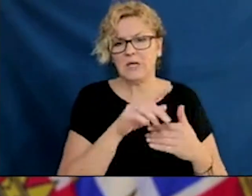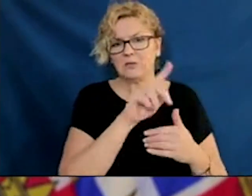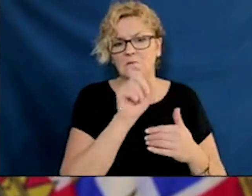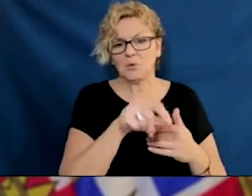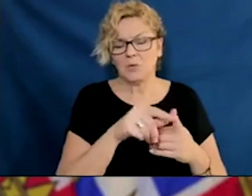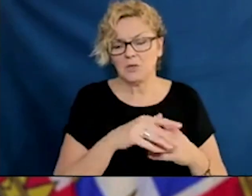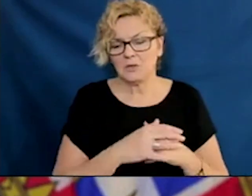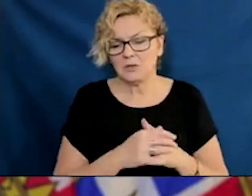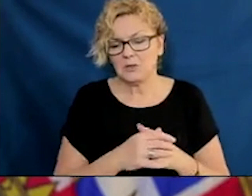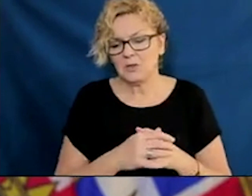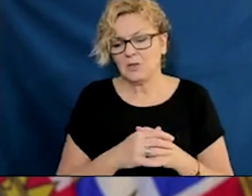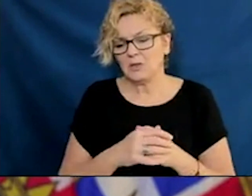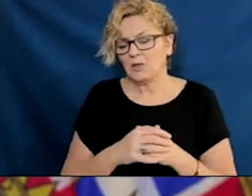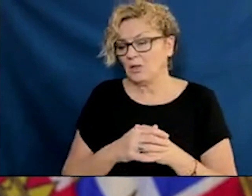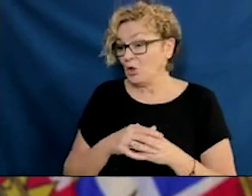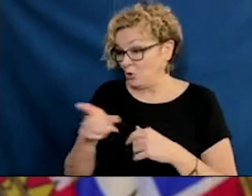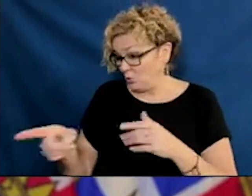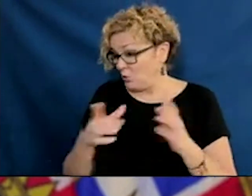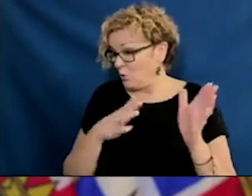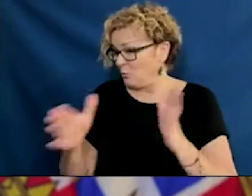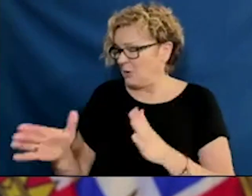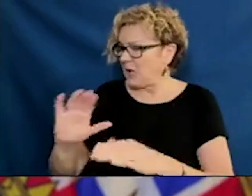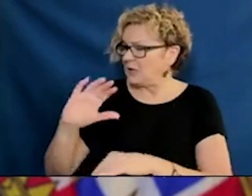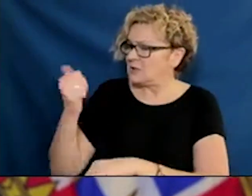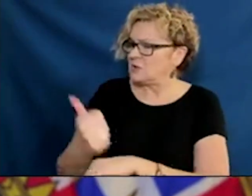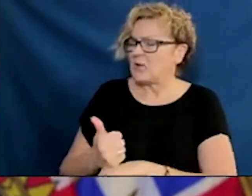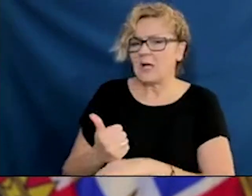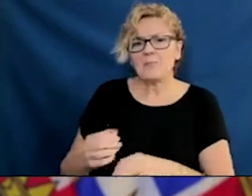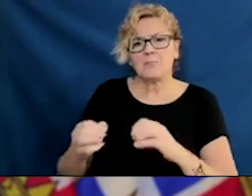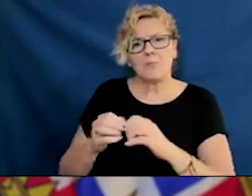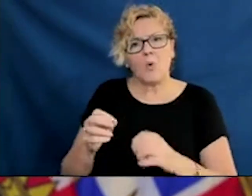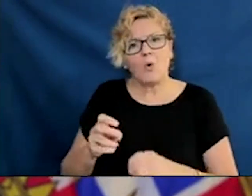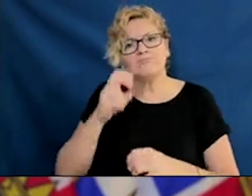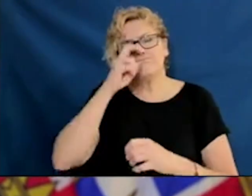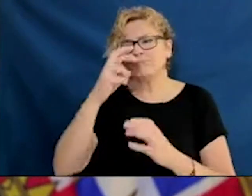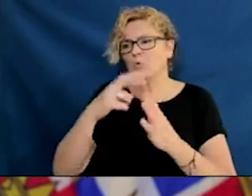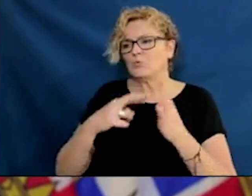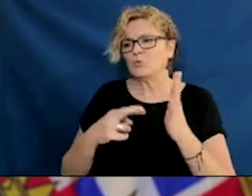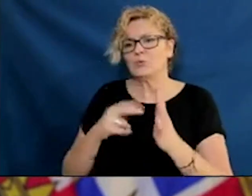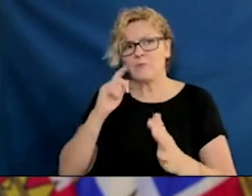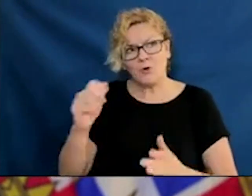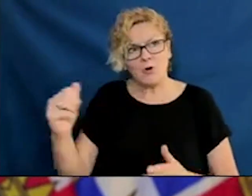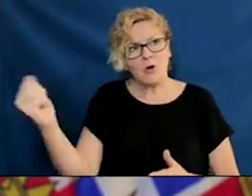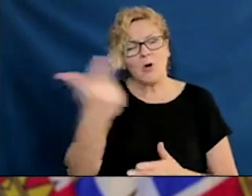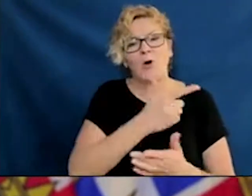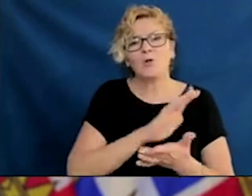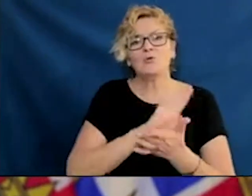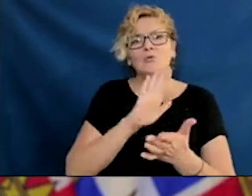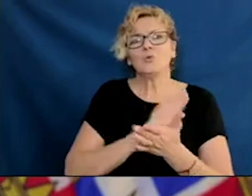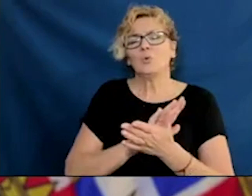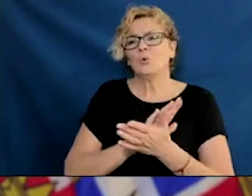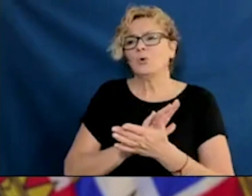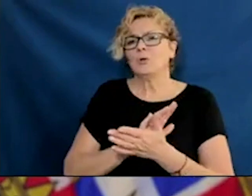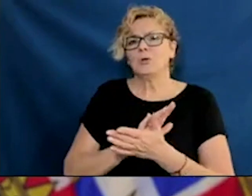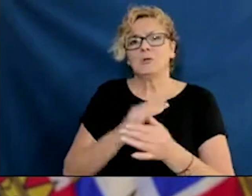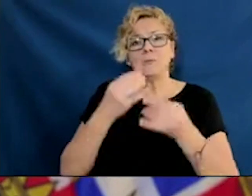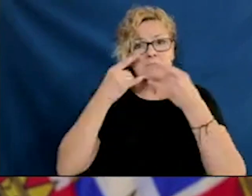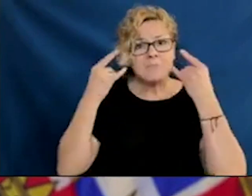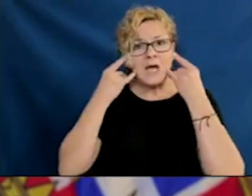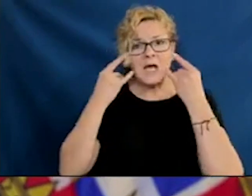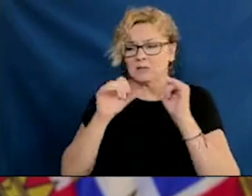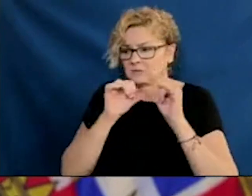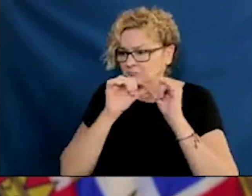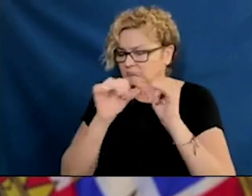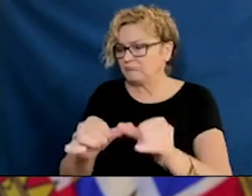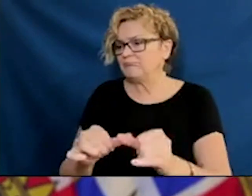mask policy within the classrooms? If not, why not? And can we also get that in French, please? So I think if you look